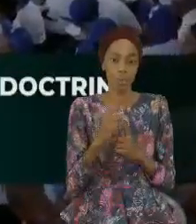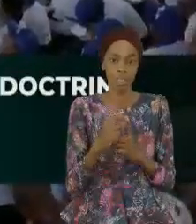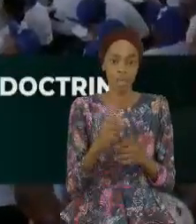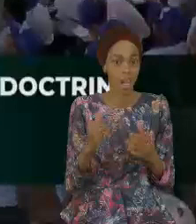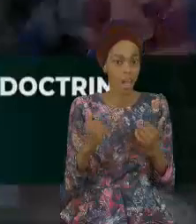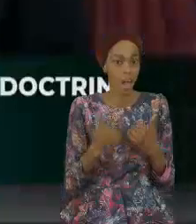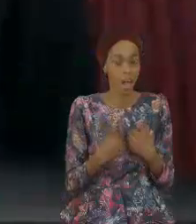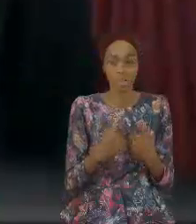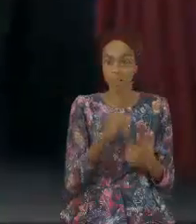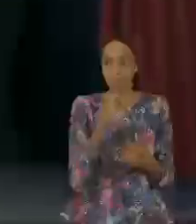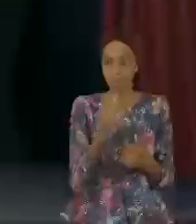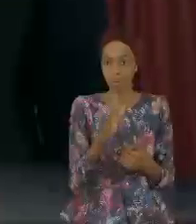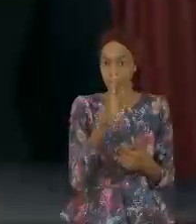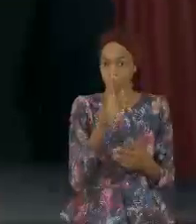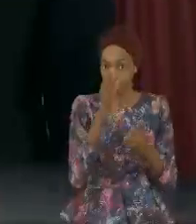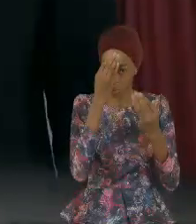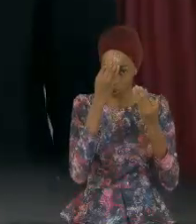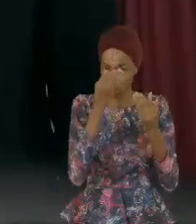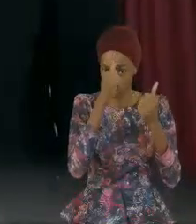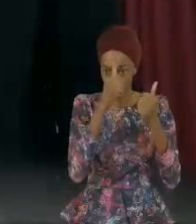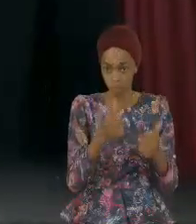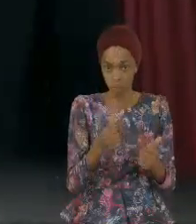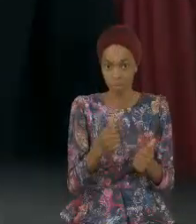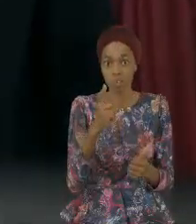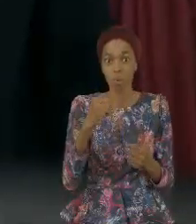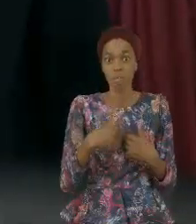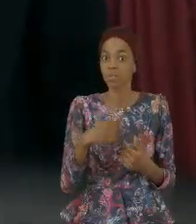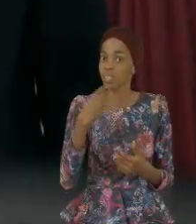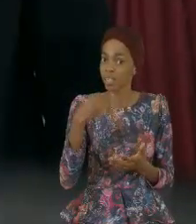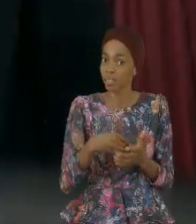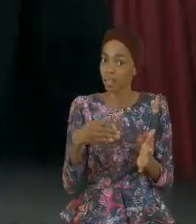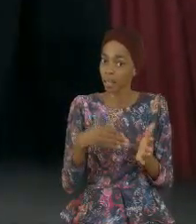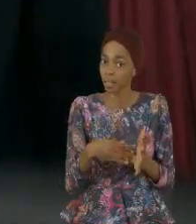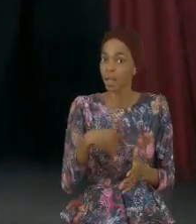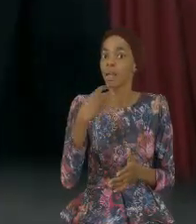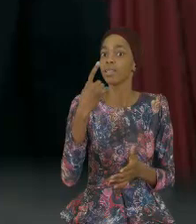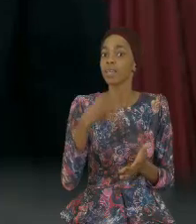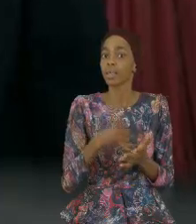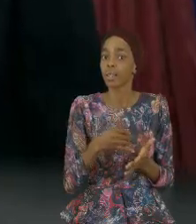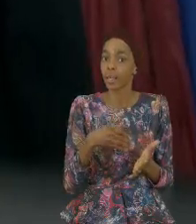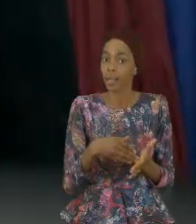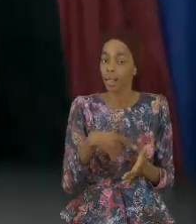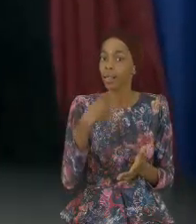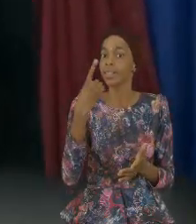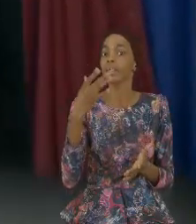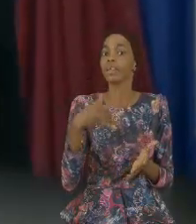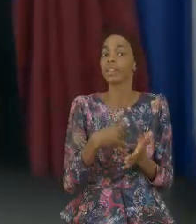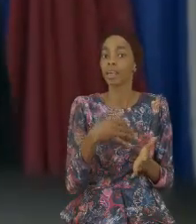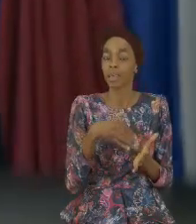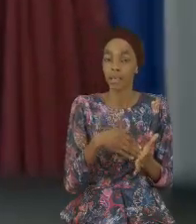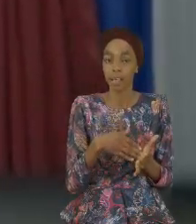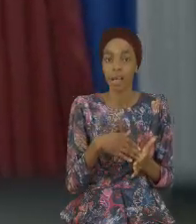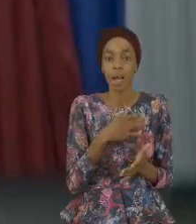had not been obeyed, you have to say it again. and say it again and say it again,